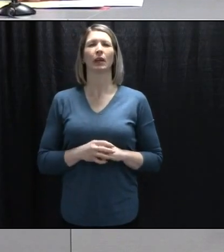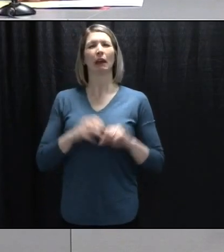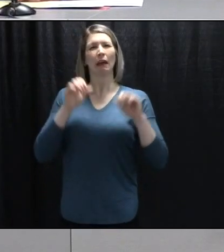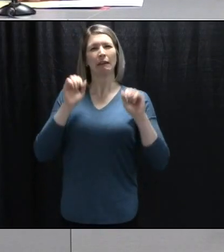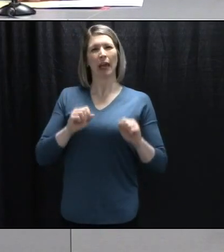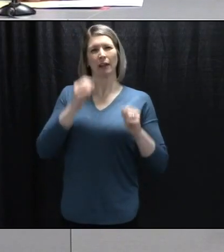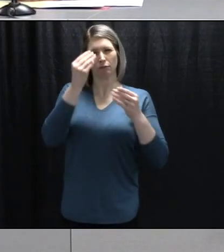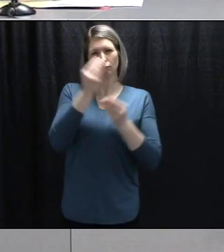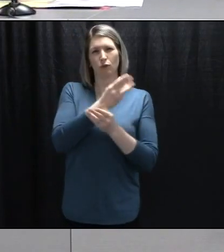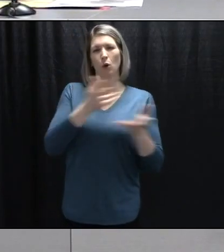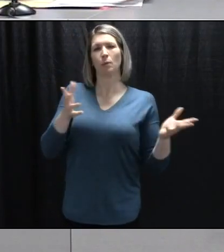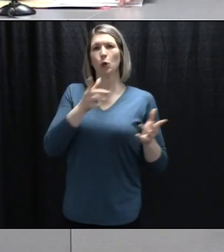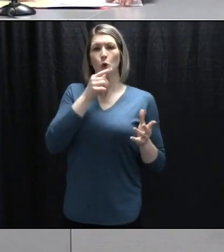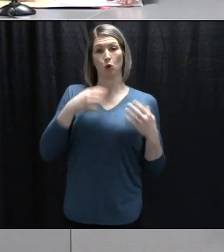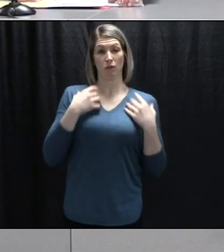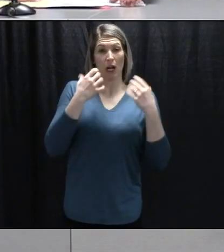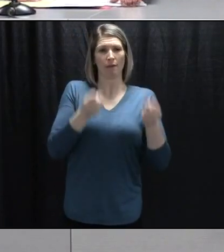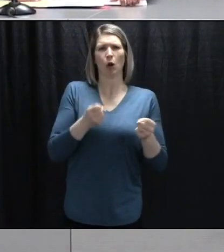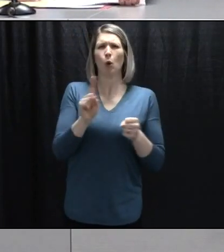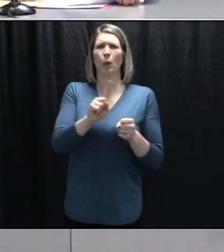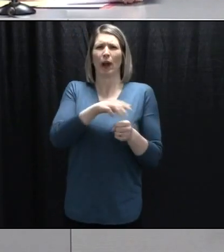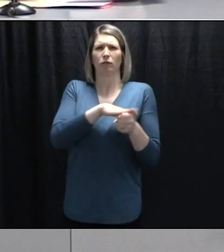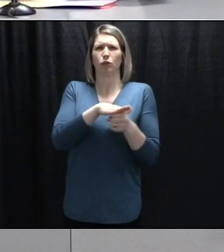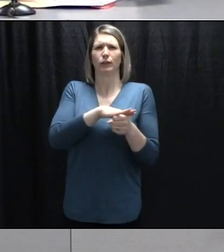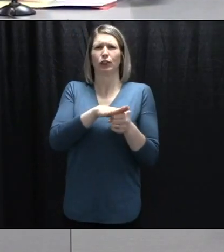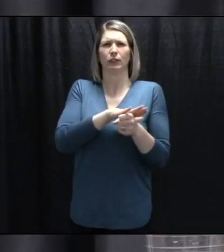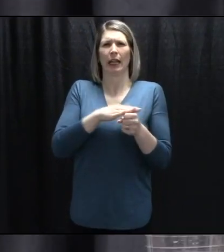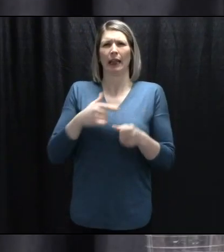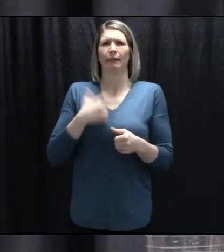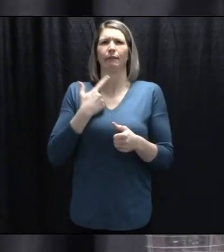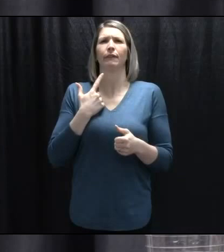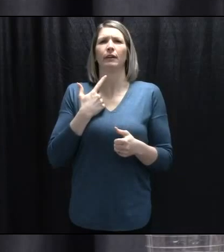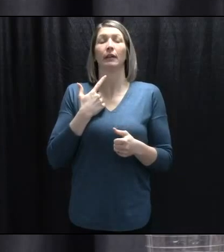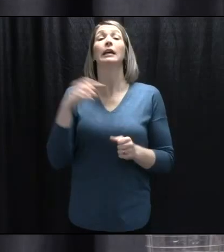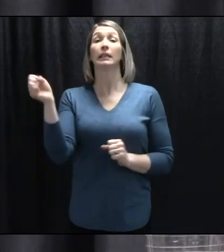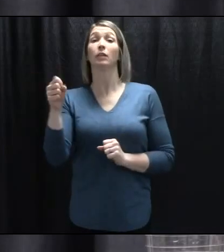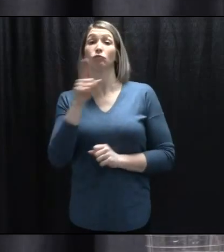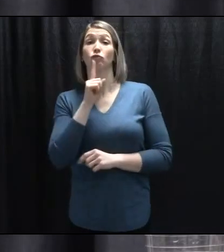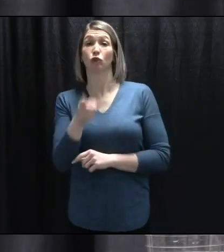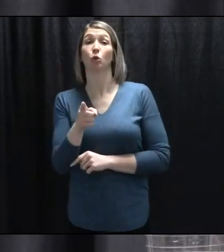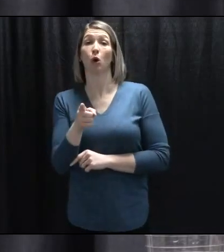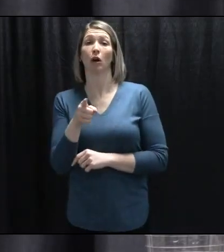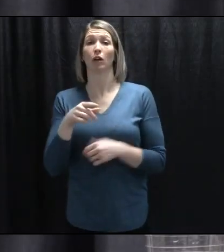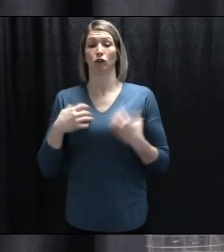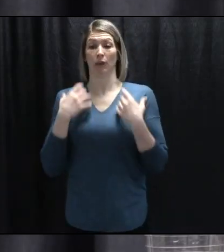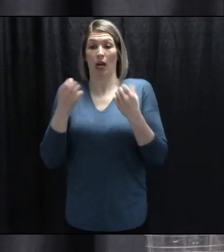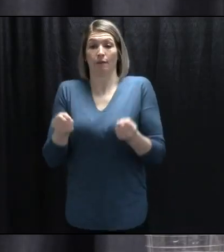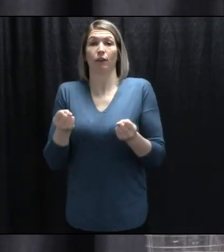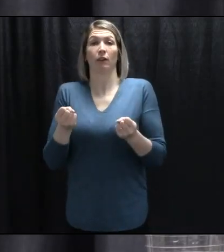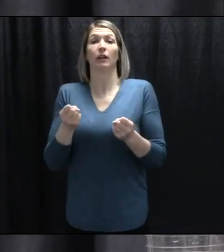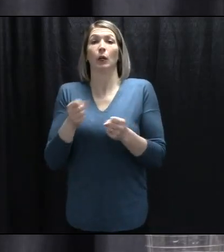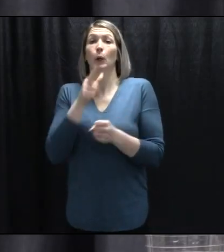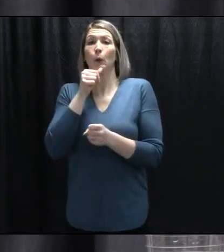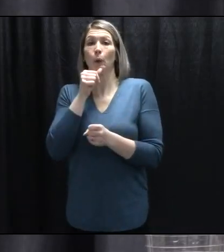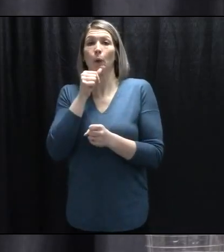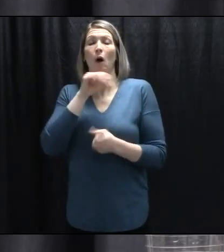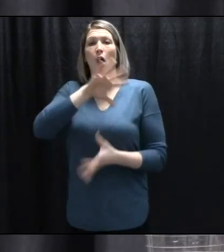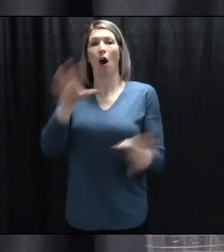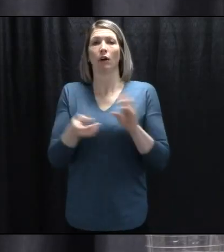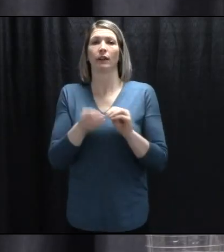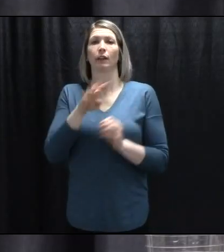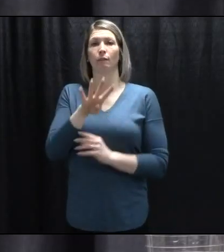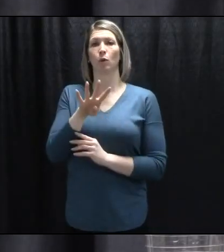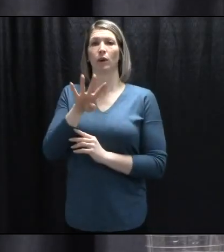cases for the region? Certainly, I have those here. If you look at the recovered cases, we have